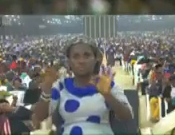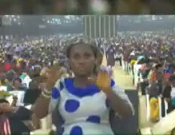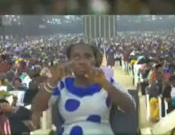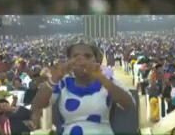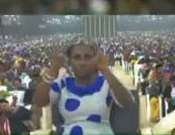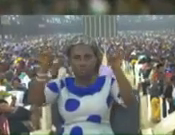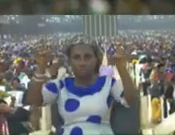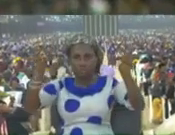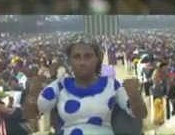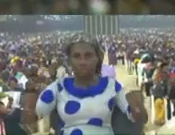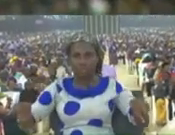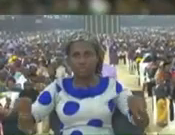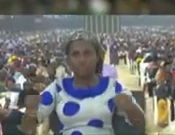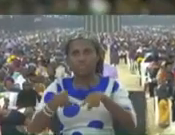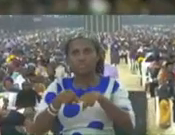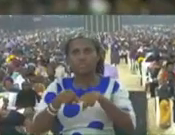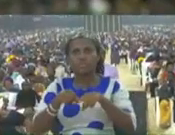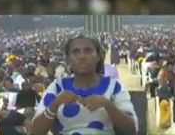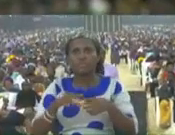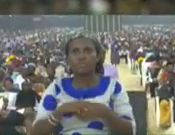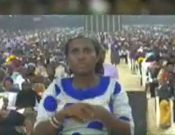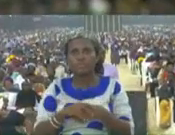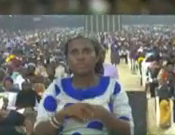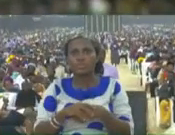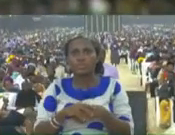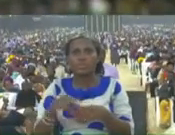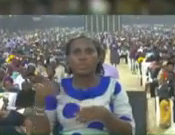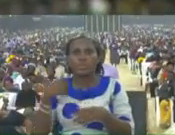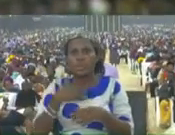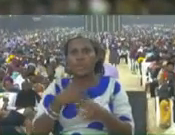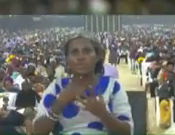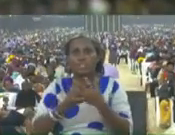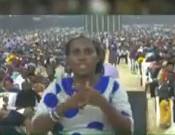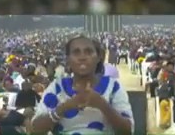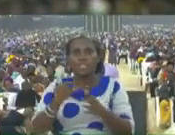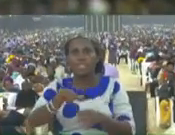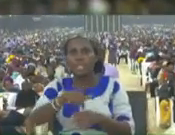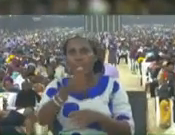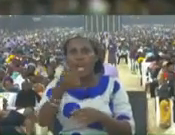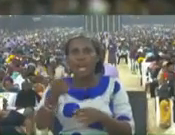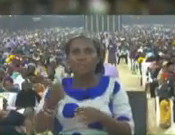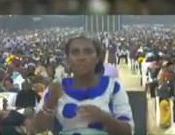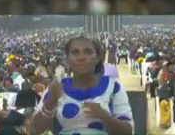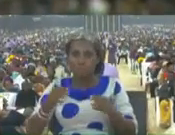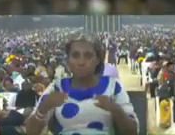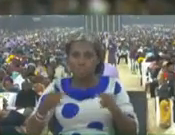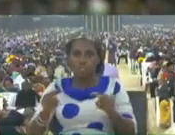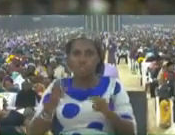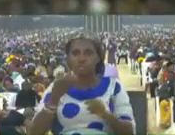we have started another method of reaching out to you